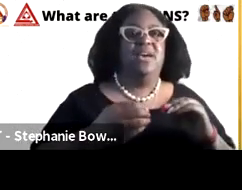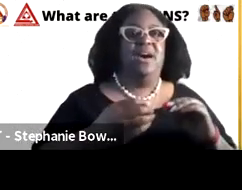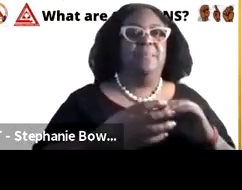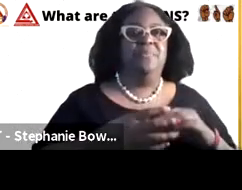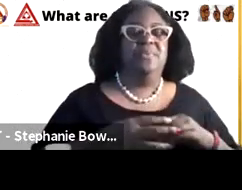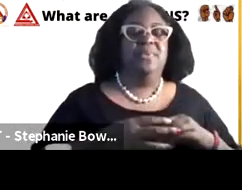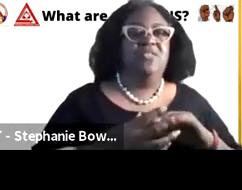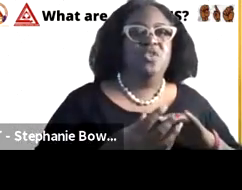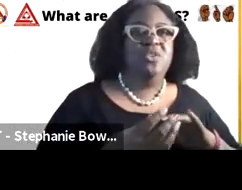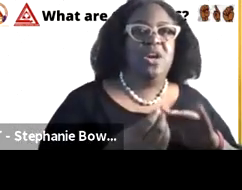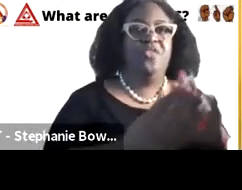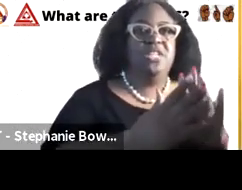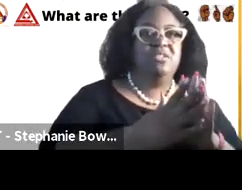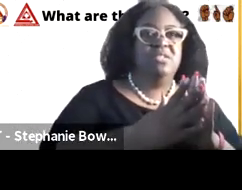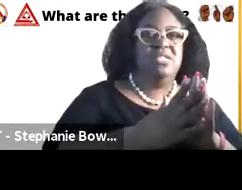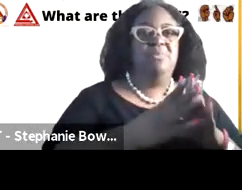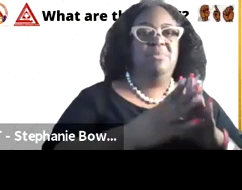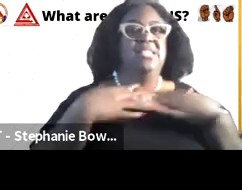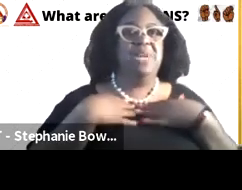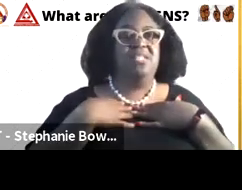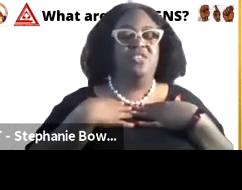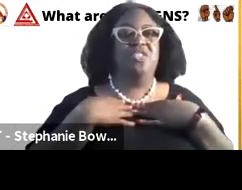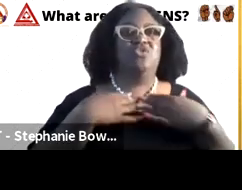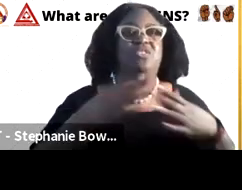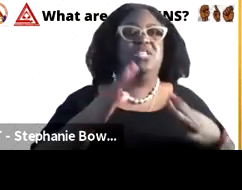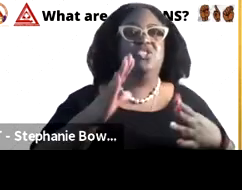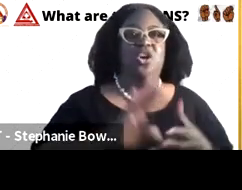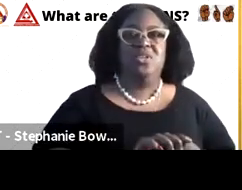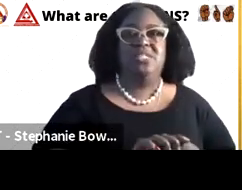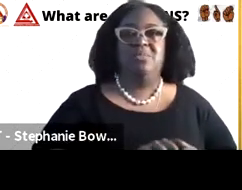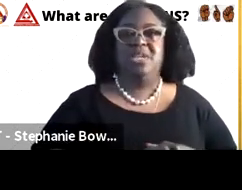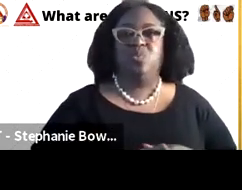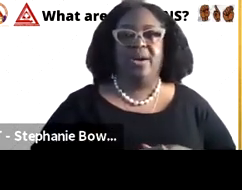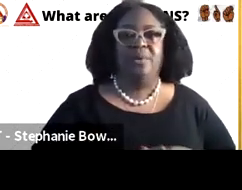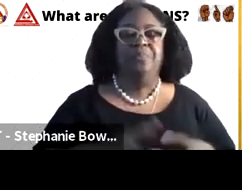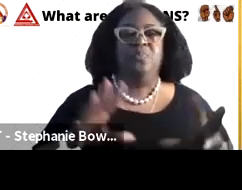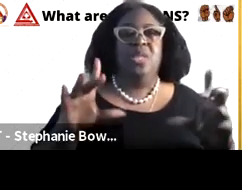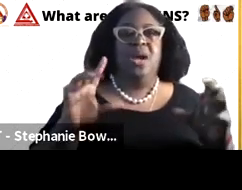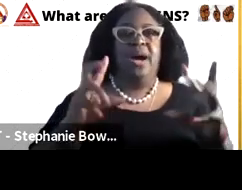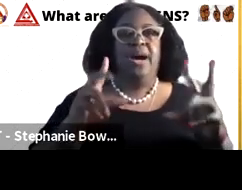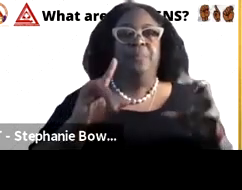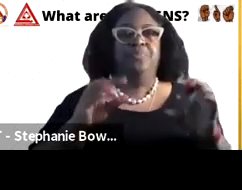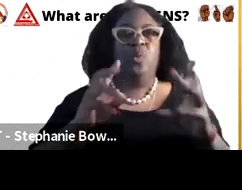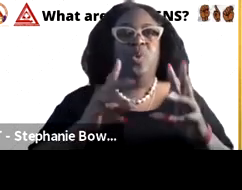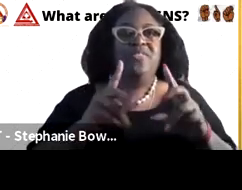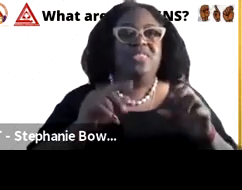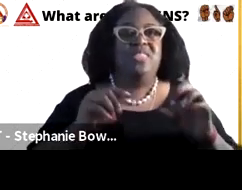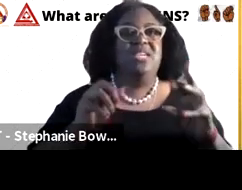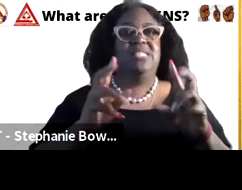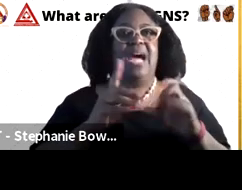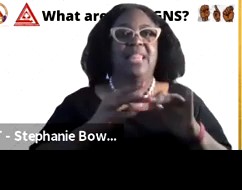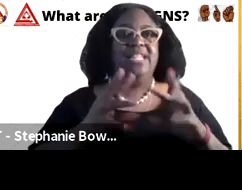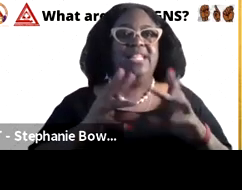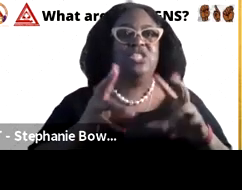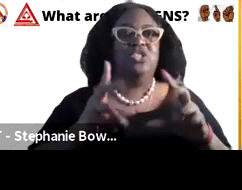practice. And if you hopefully you can see me, I see myself in the screen, so I hope you can see me as well. One of the